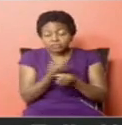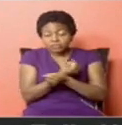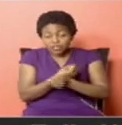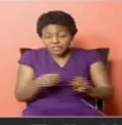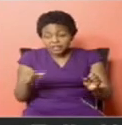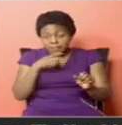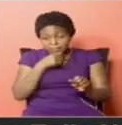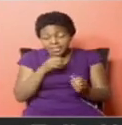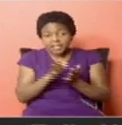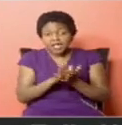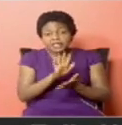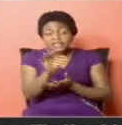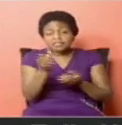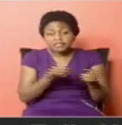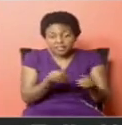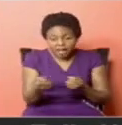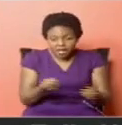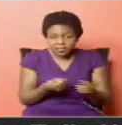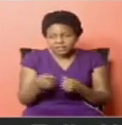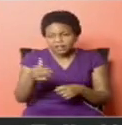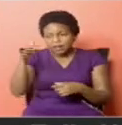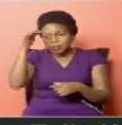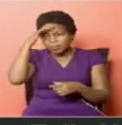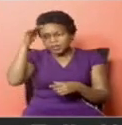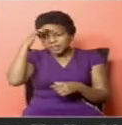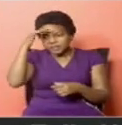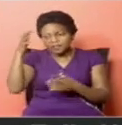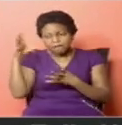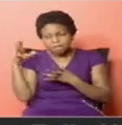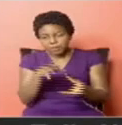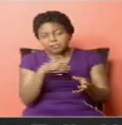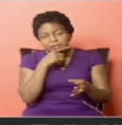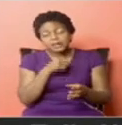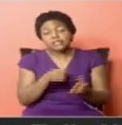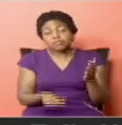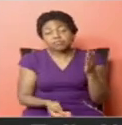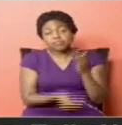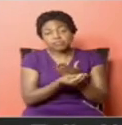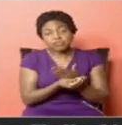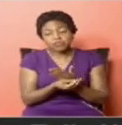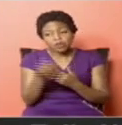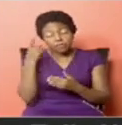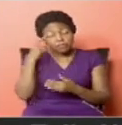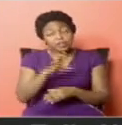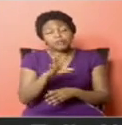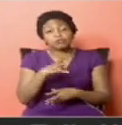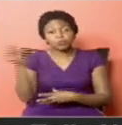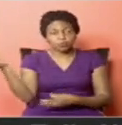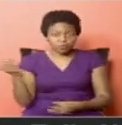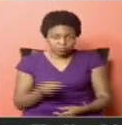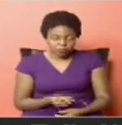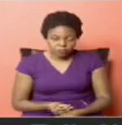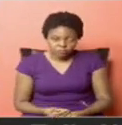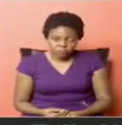his car, the police forced him to pay a bribe for him to go.